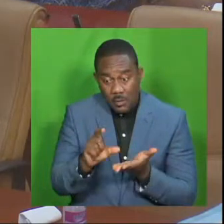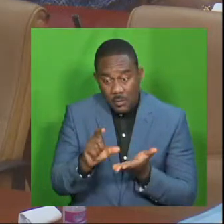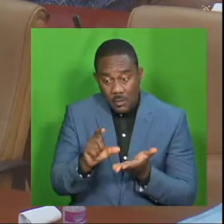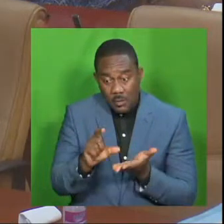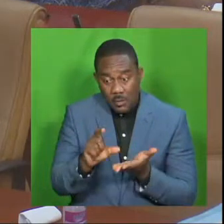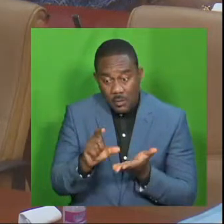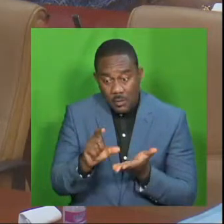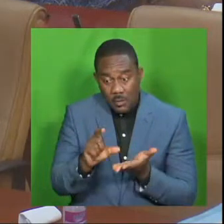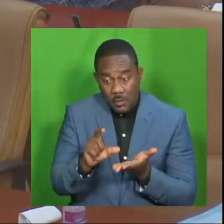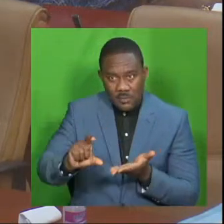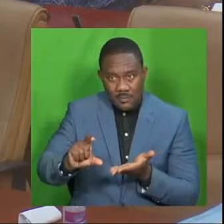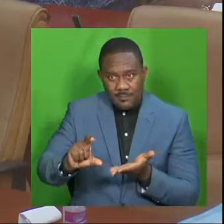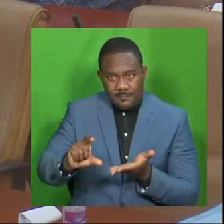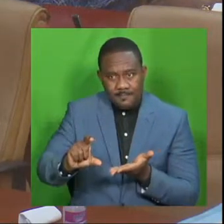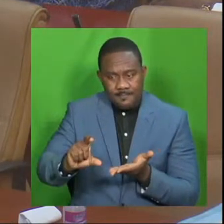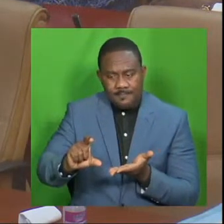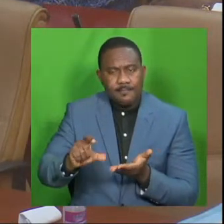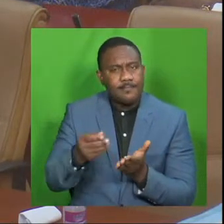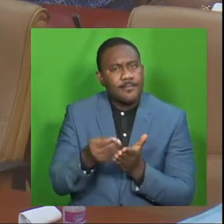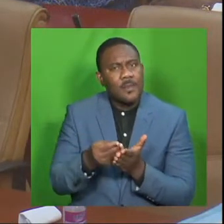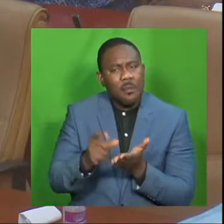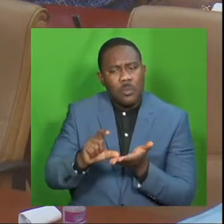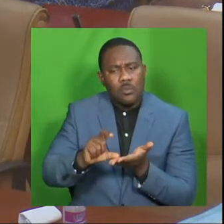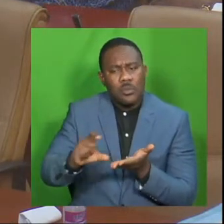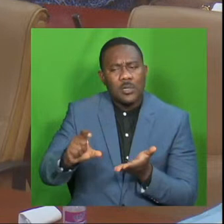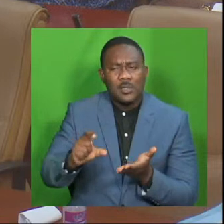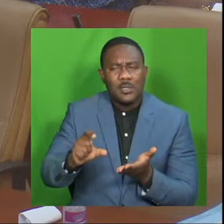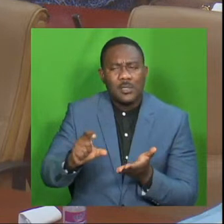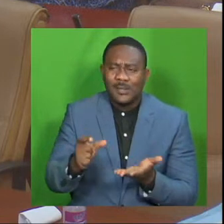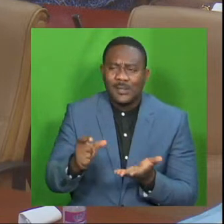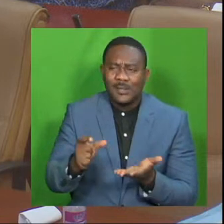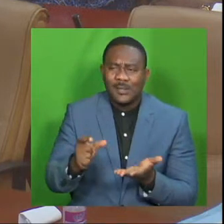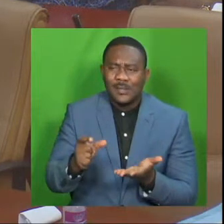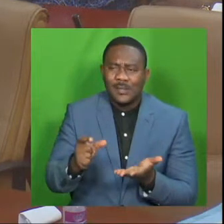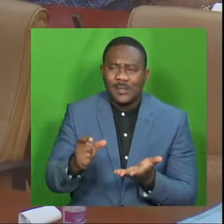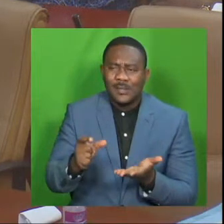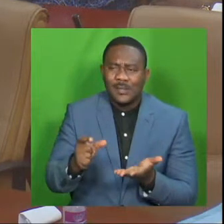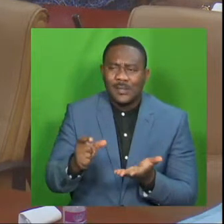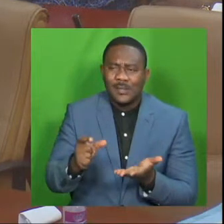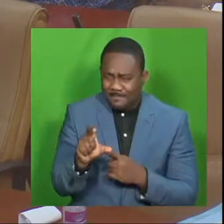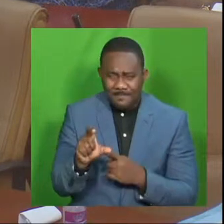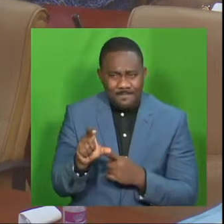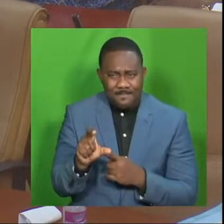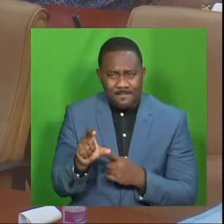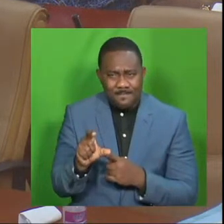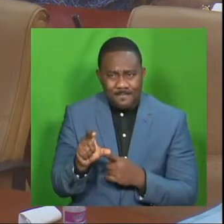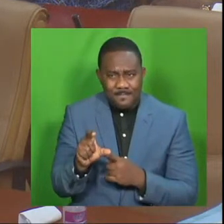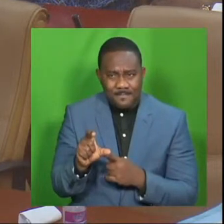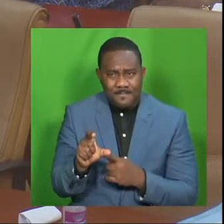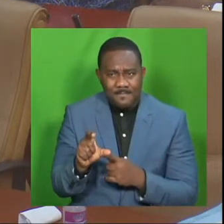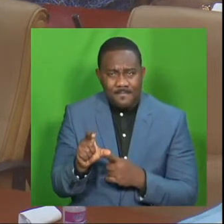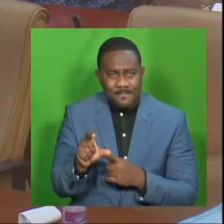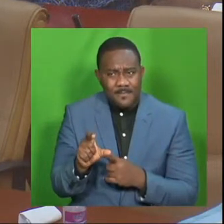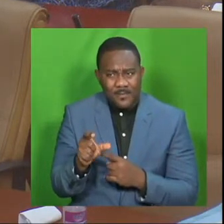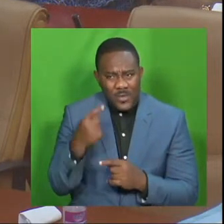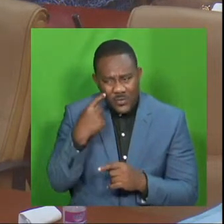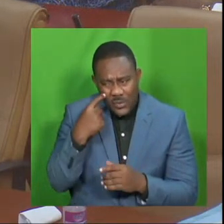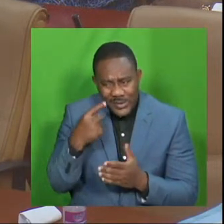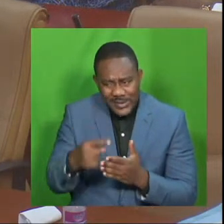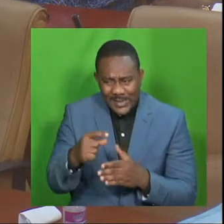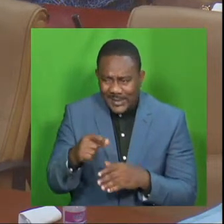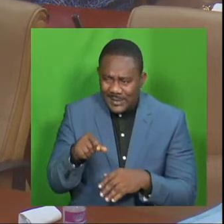the line budget allocated, clearly in the face of the extent or the volume of work on the